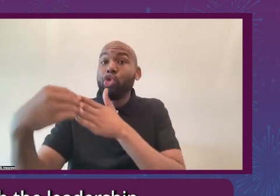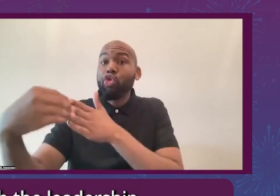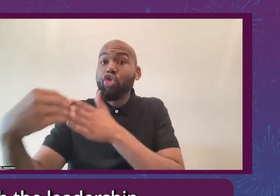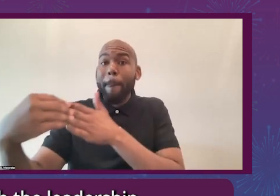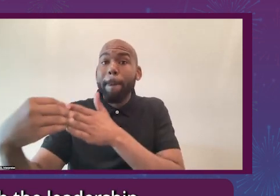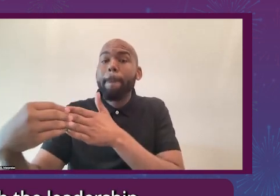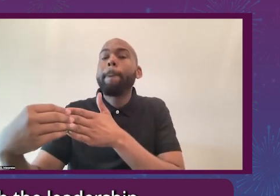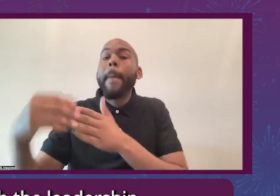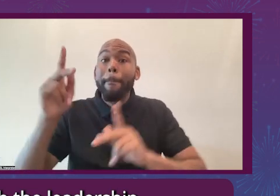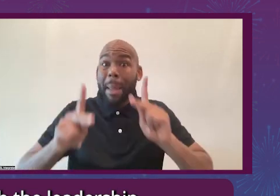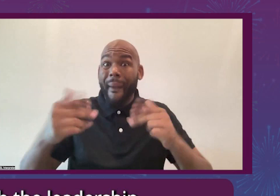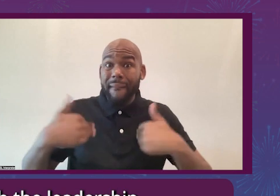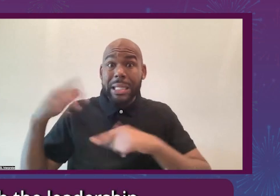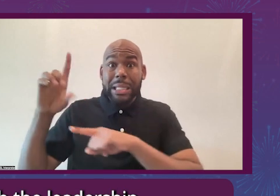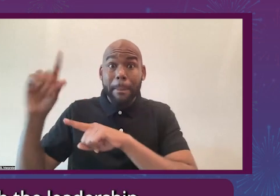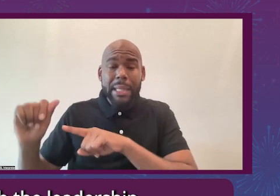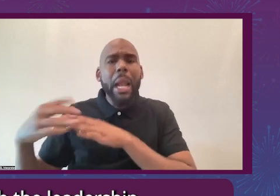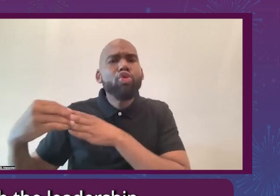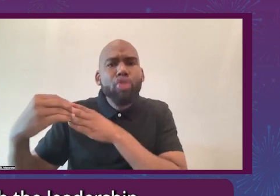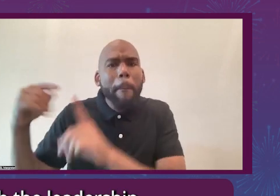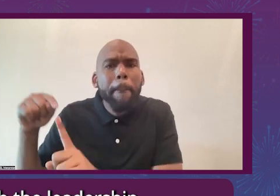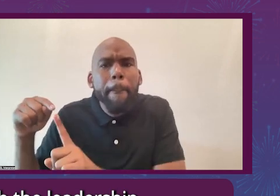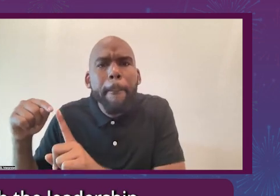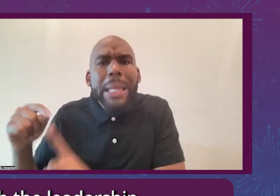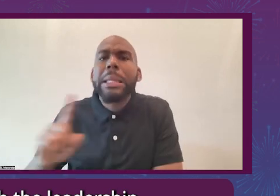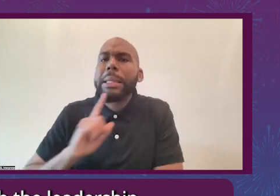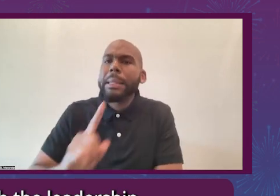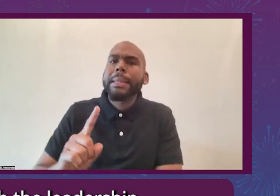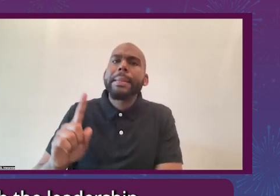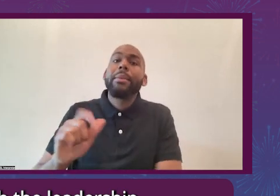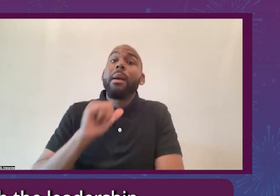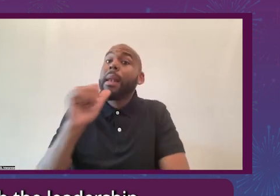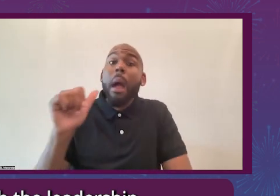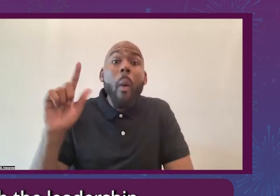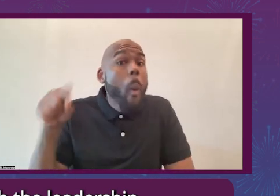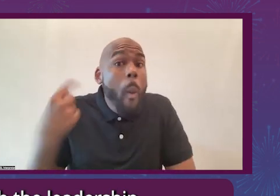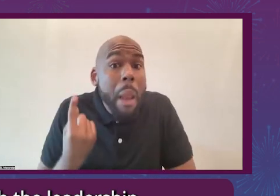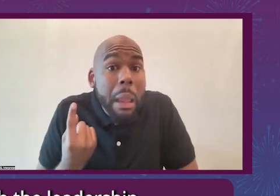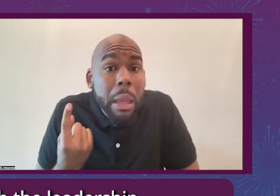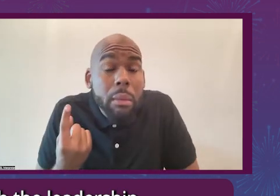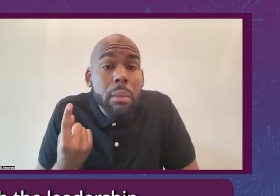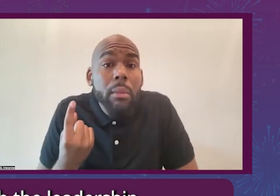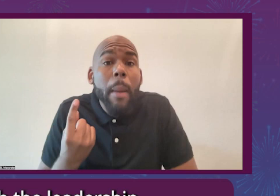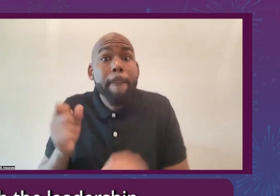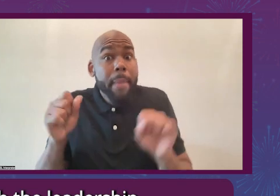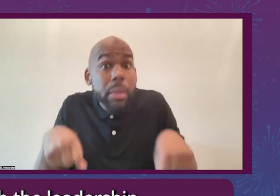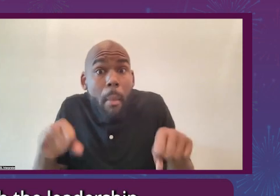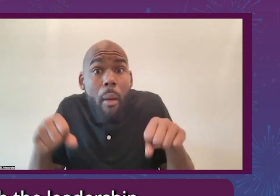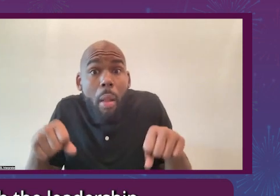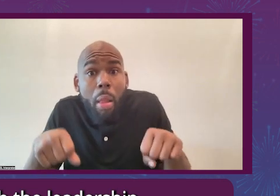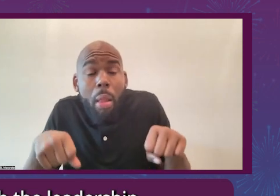leadership of people with disabilities is not only